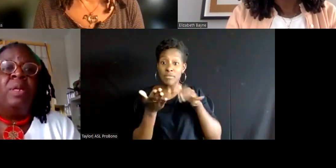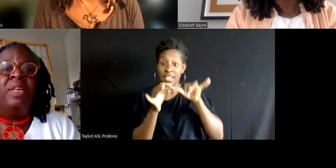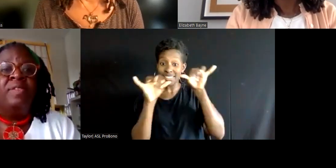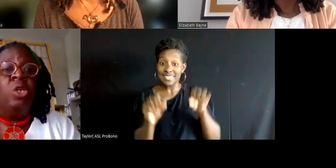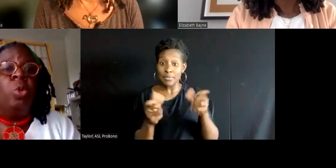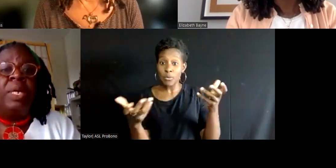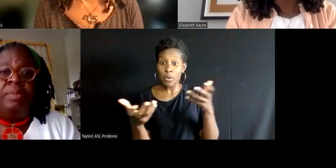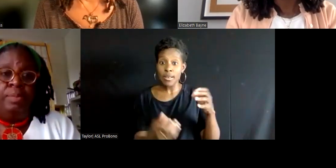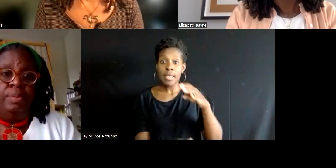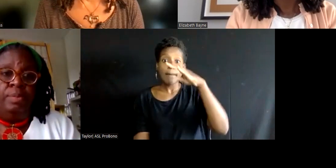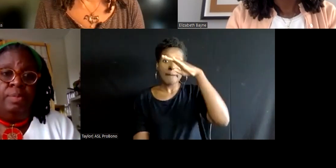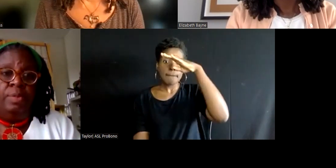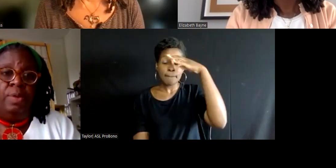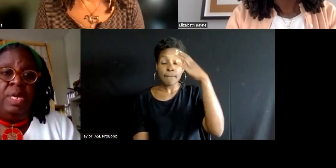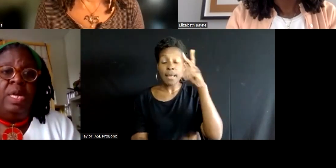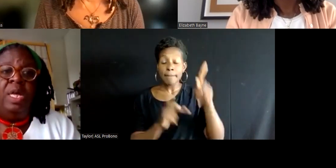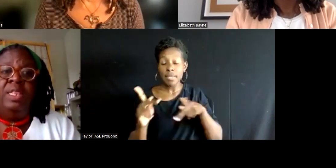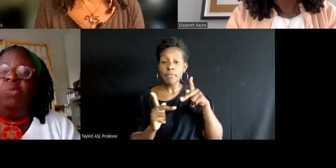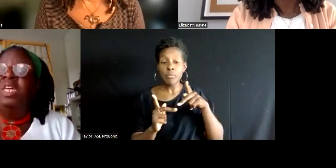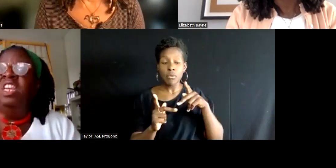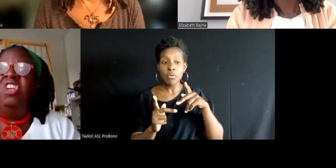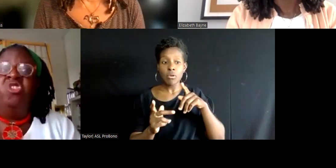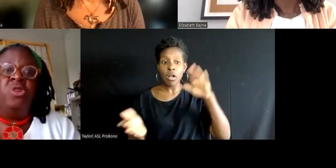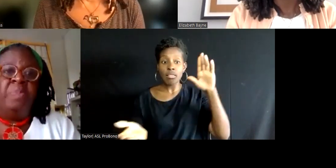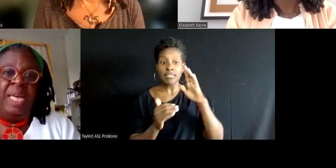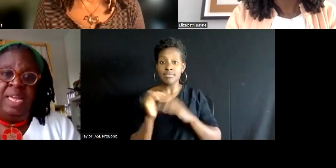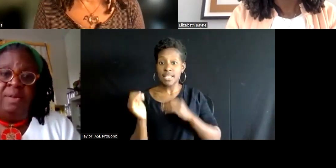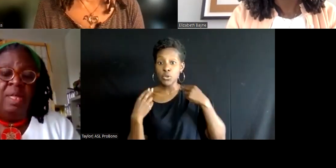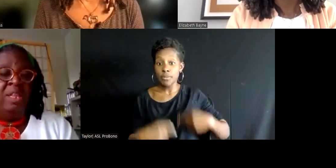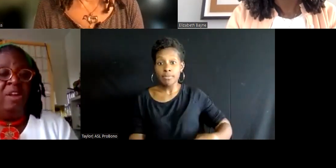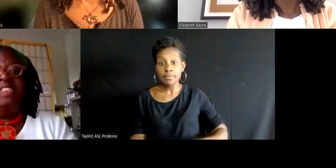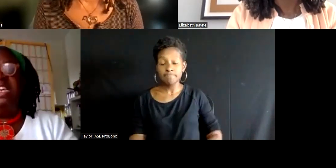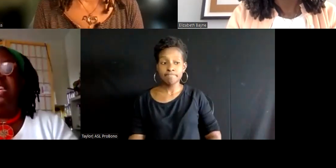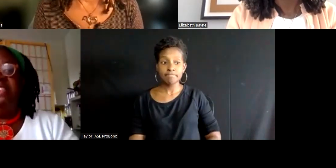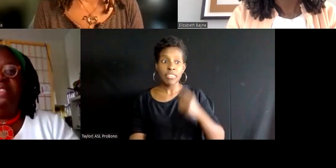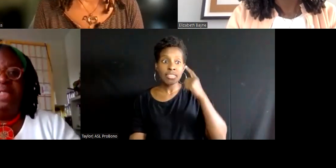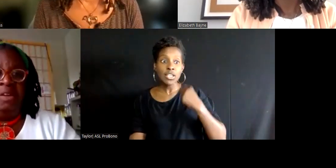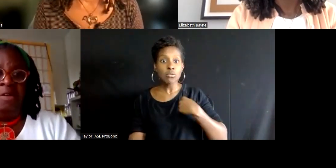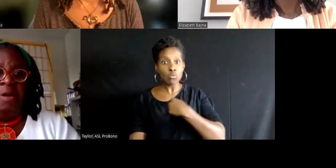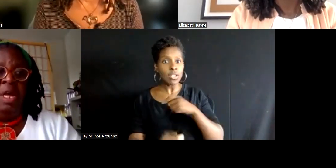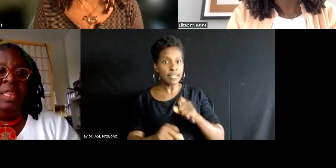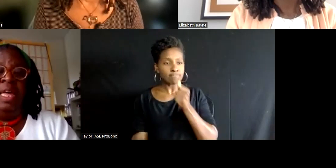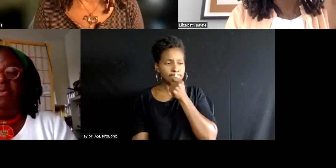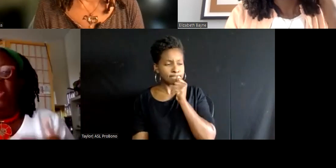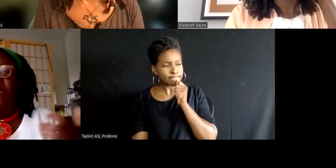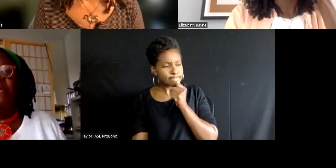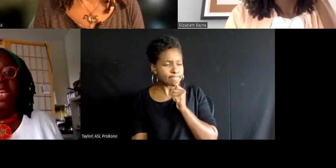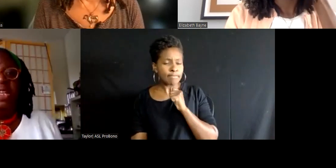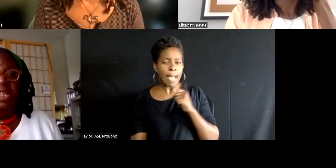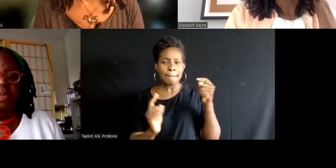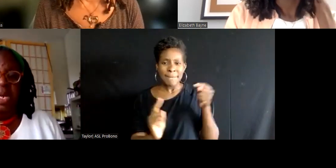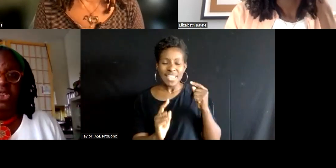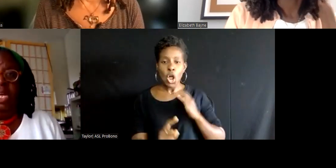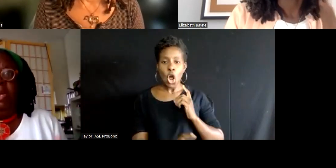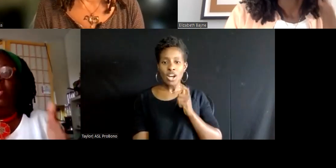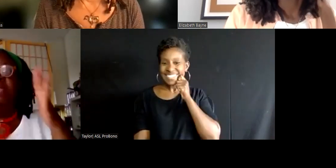Black people are less than human, right? That we can endure pain, that our skin is thicker, that we don't